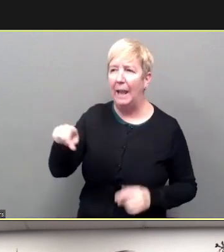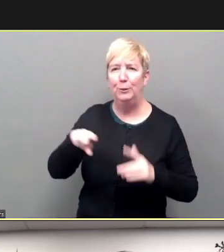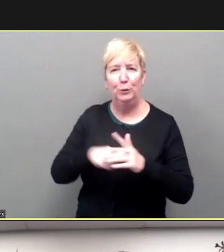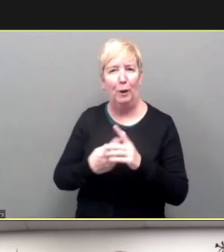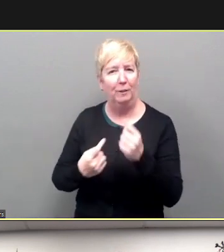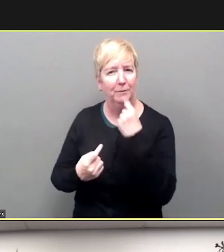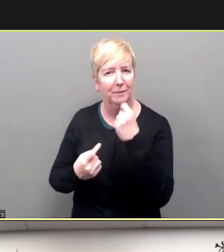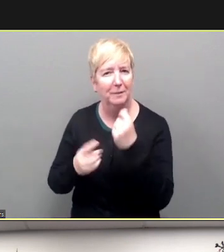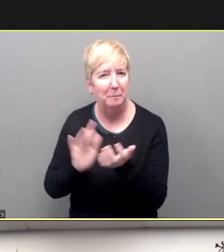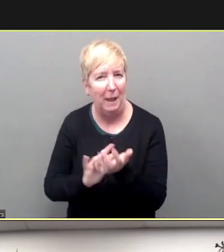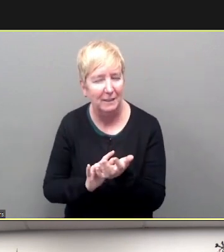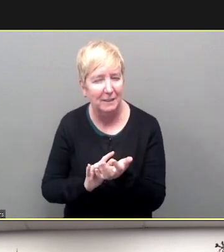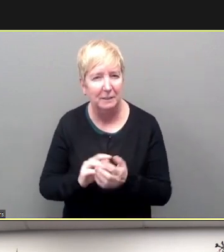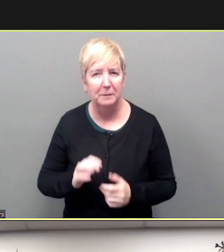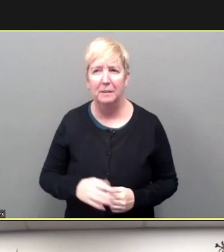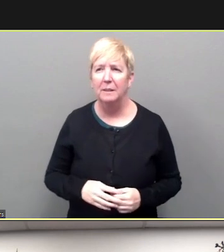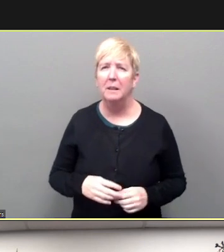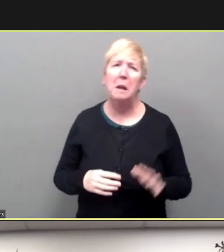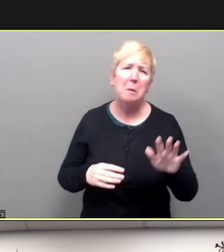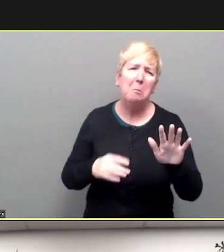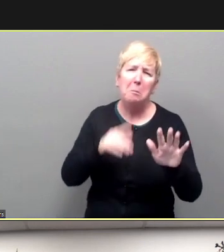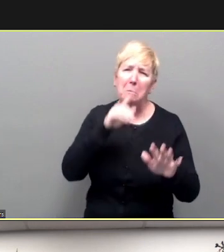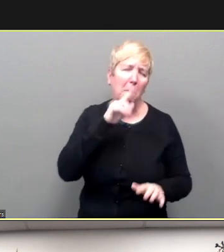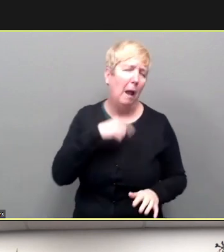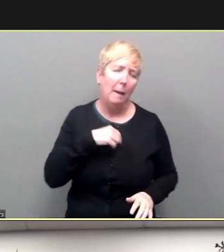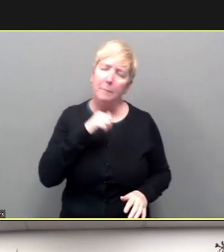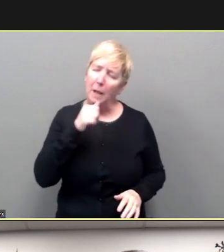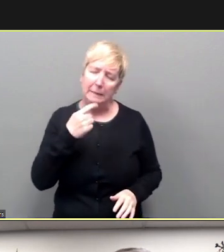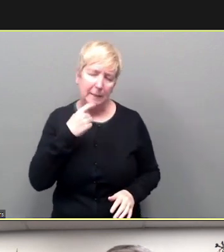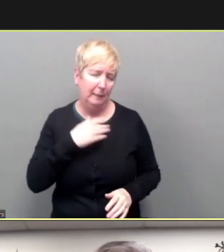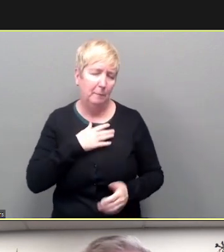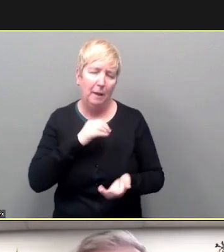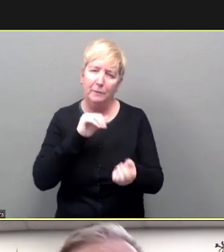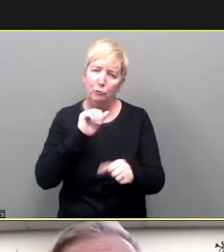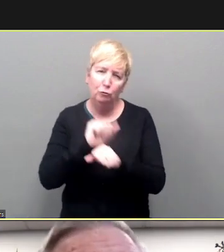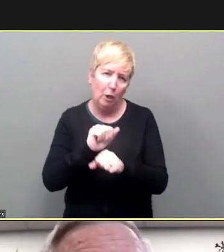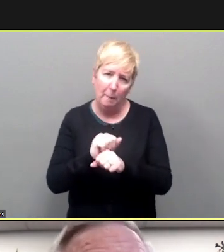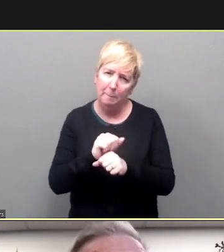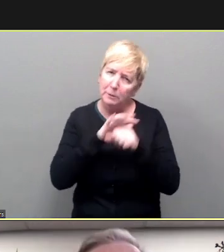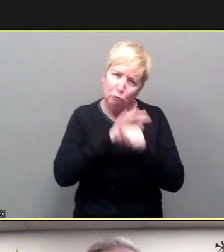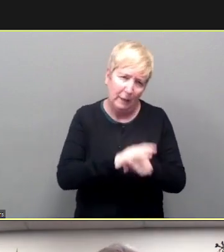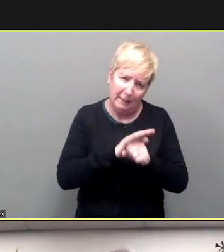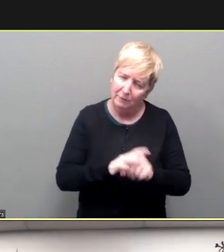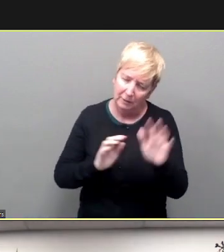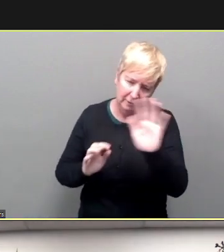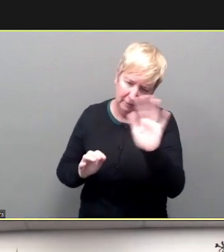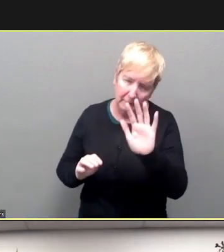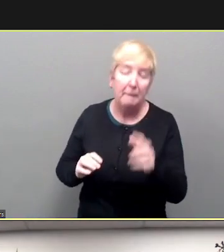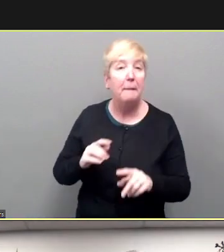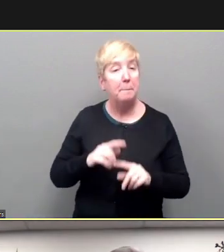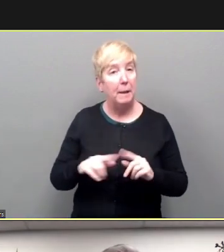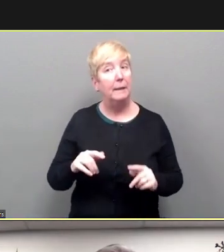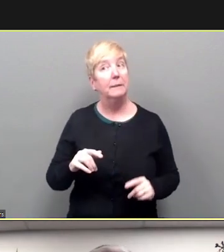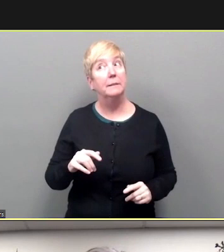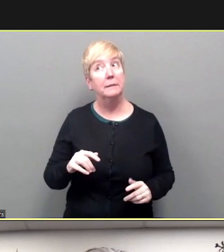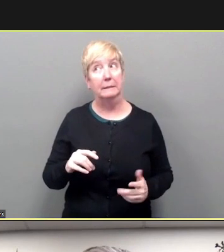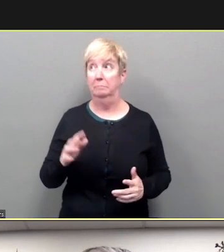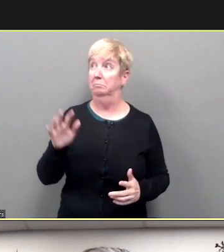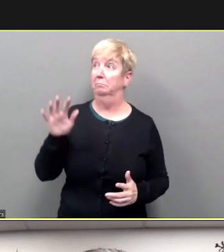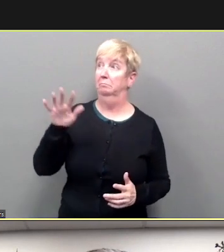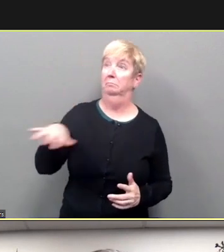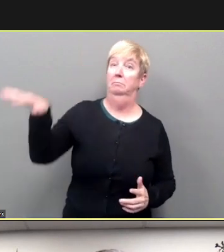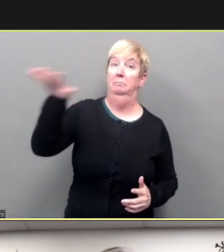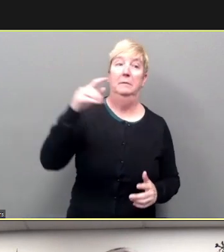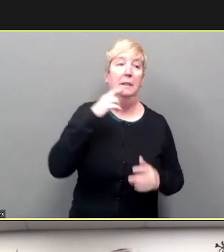medication for it. Not that my job is stressful in any way. I'm not saying that, but it turns out that the average blood pressure of